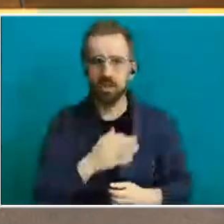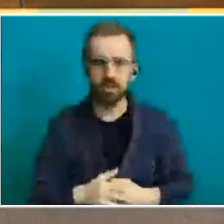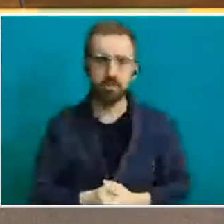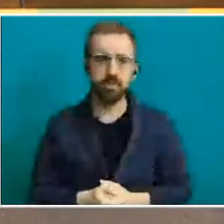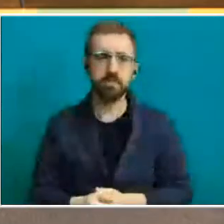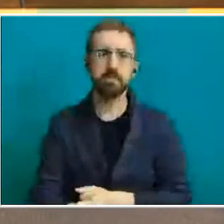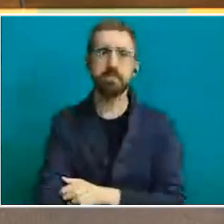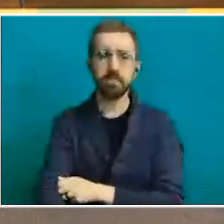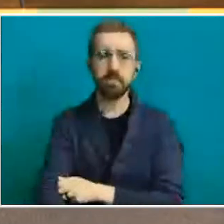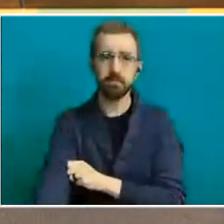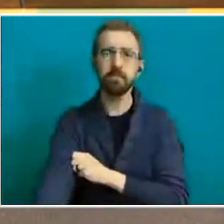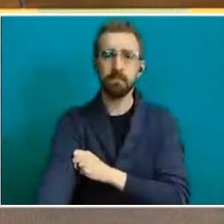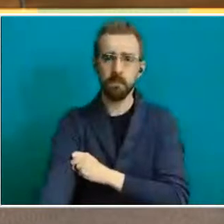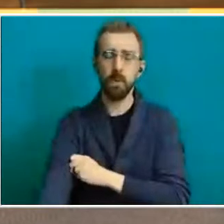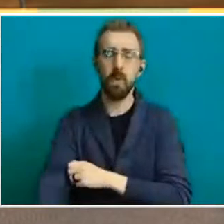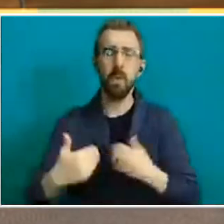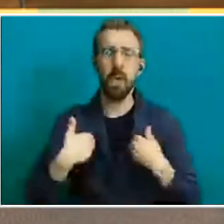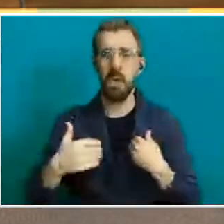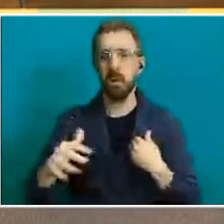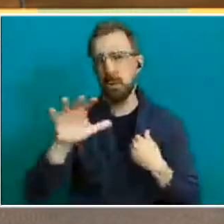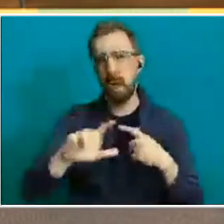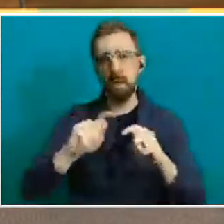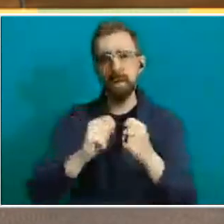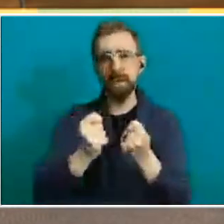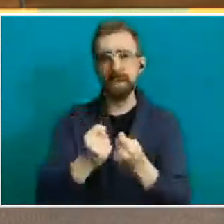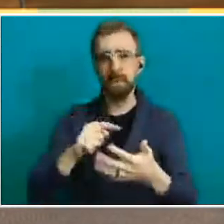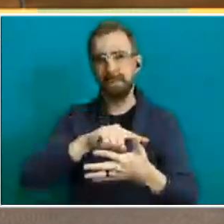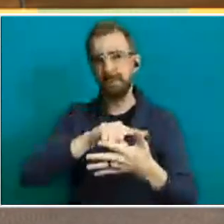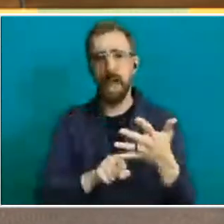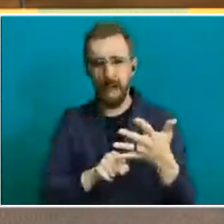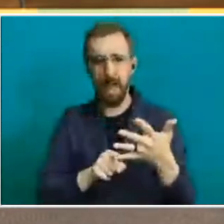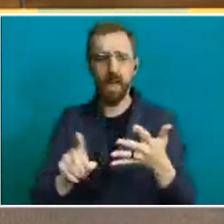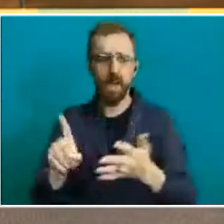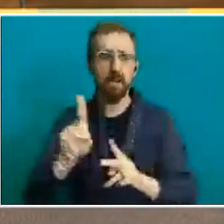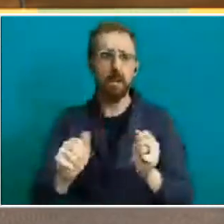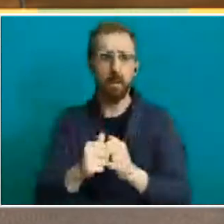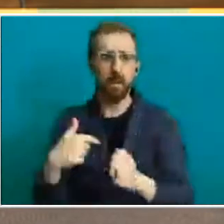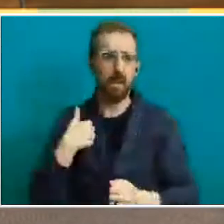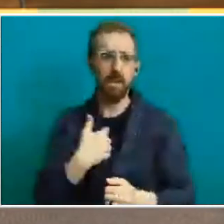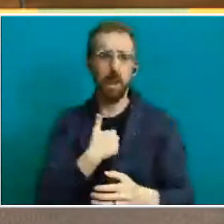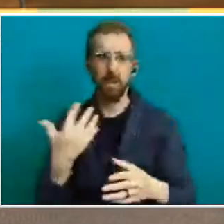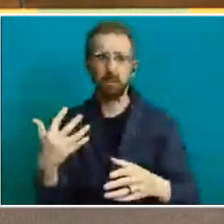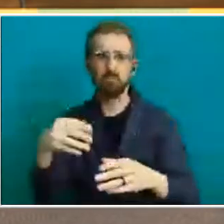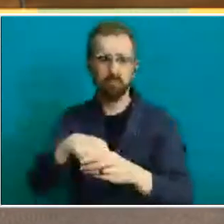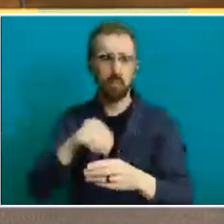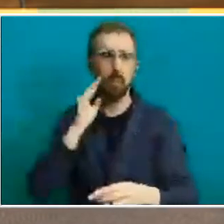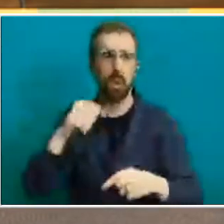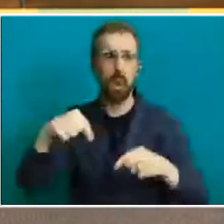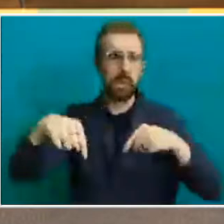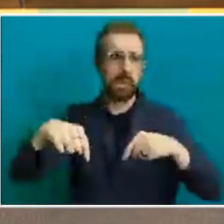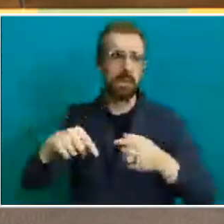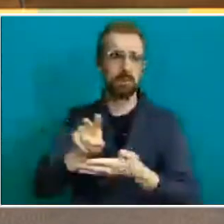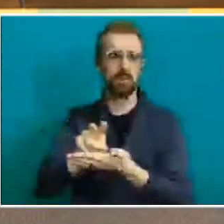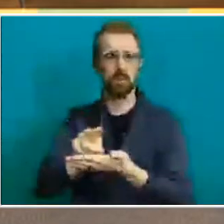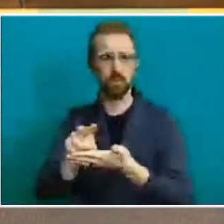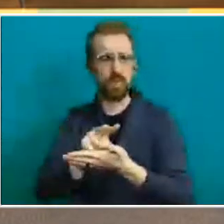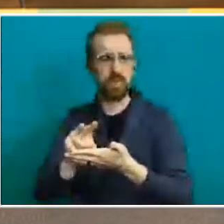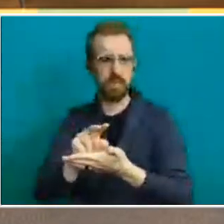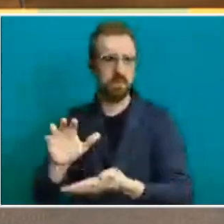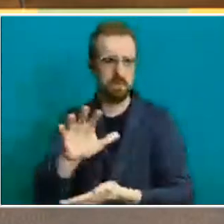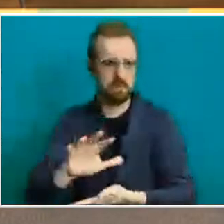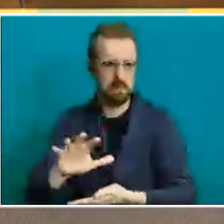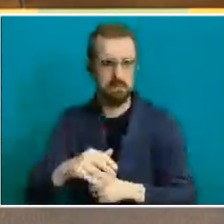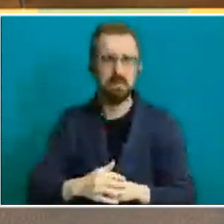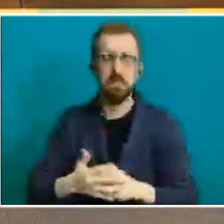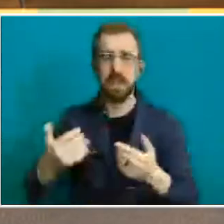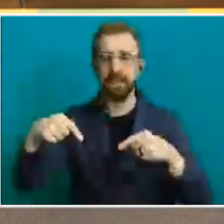We have about a team of 5 people with us. We'll be in Wichita for the next 2 weeks. We'll be here in this